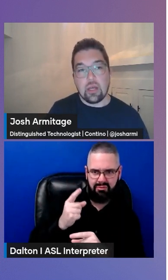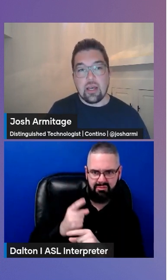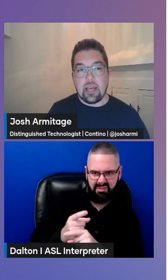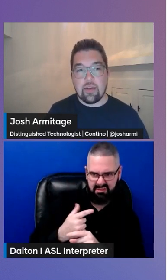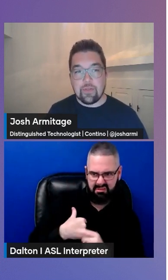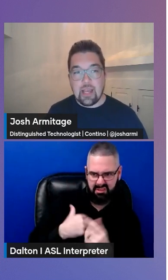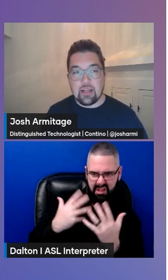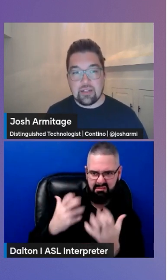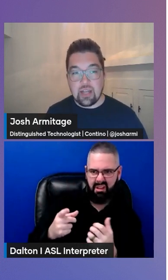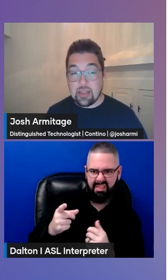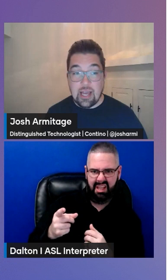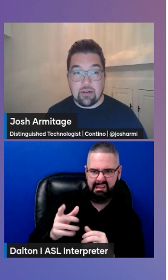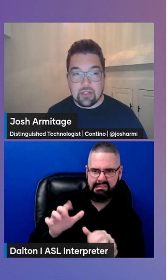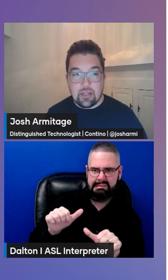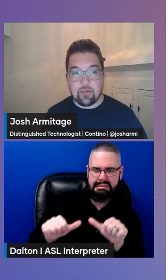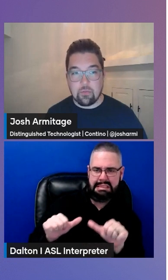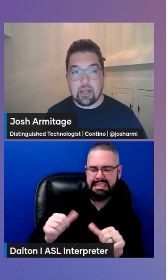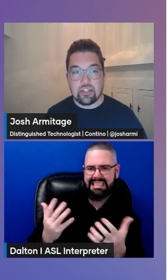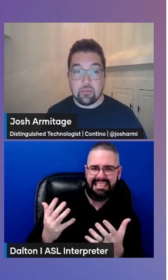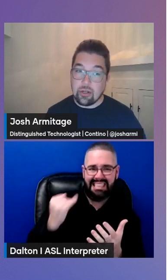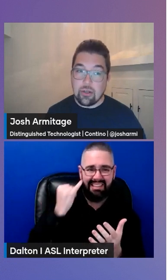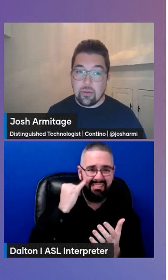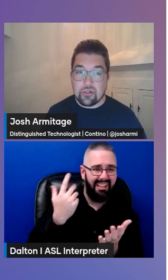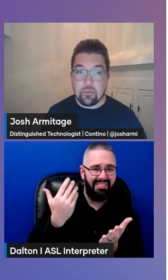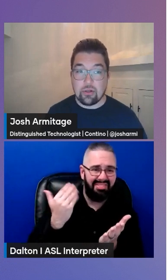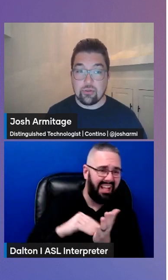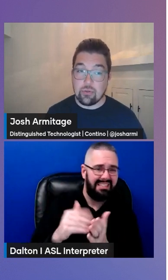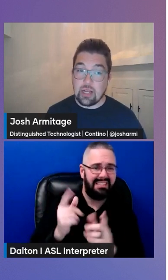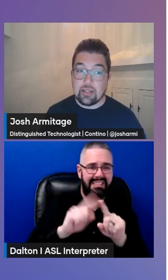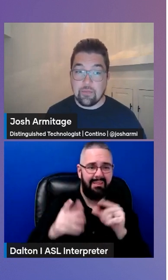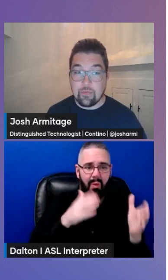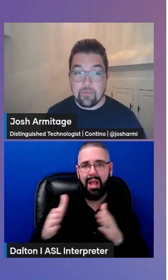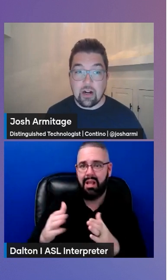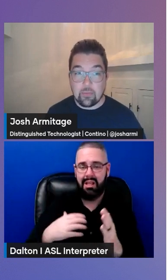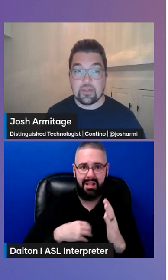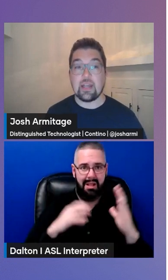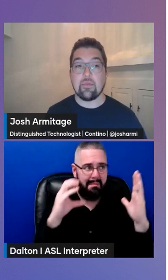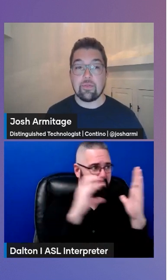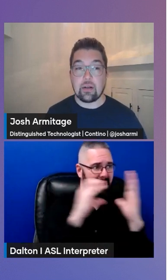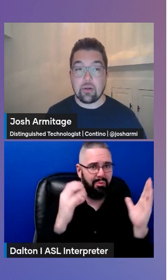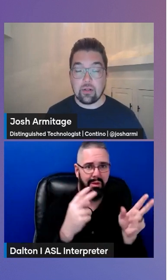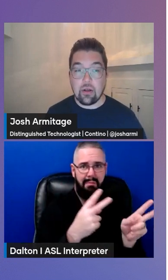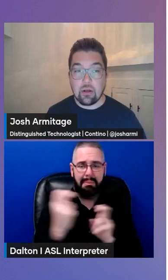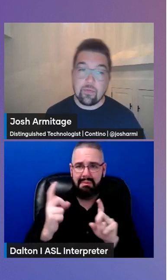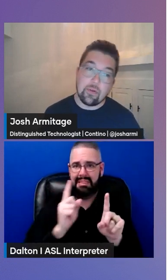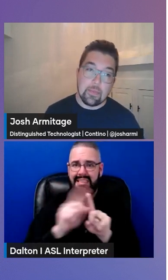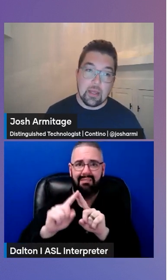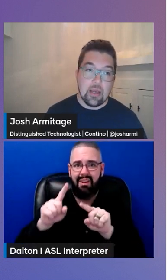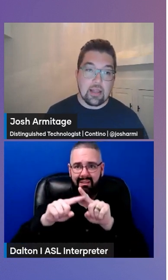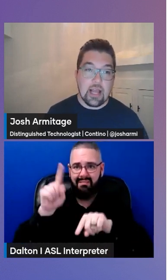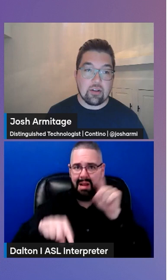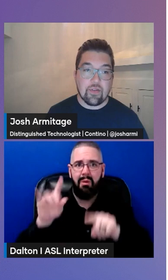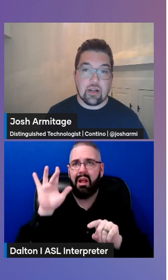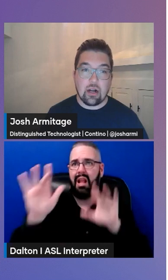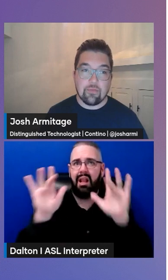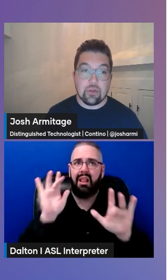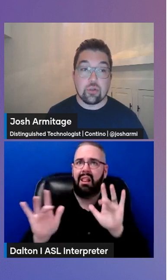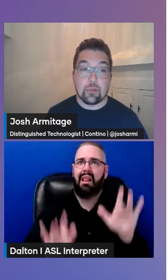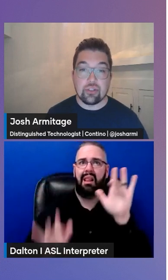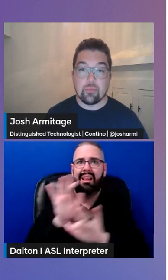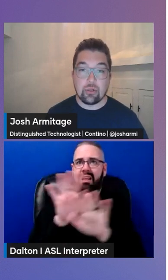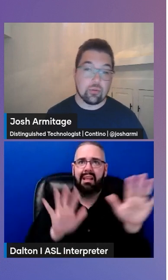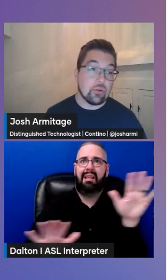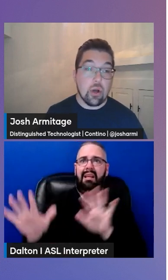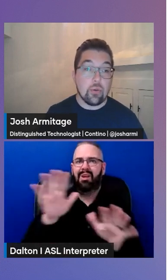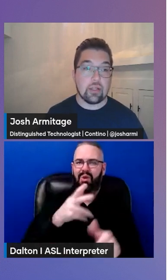do. If there's 1,000 different ways someone can use your module and different variables they can flick on and off, now it's very hard for you to